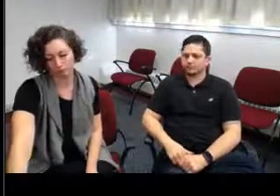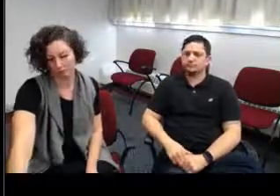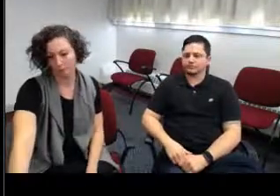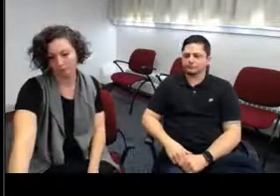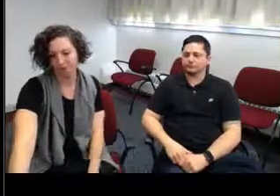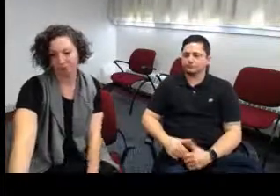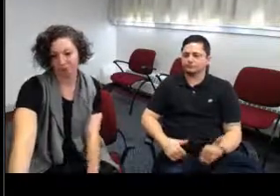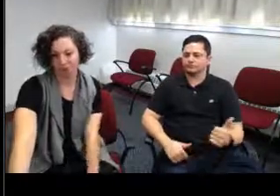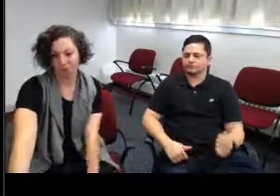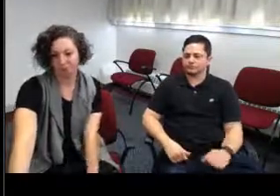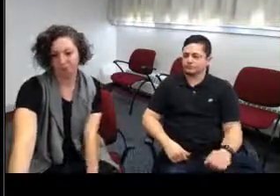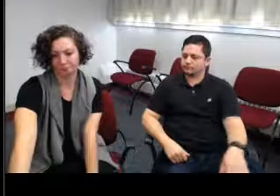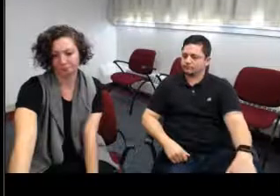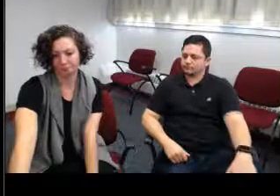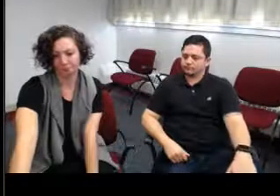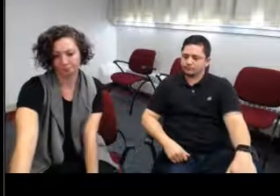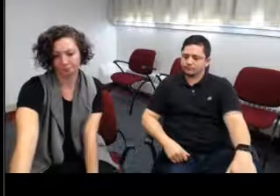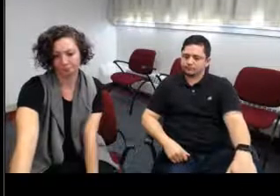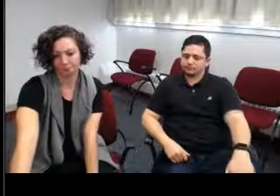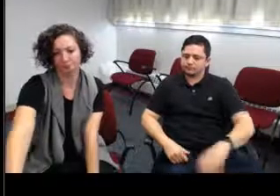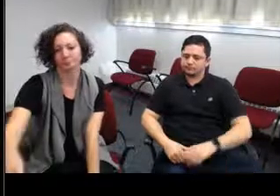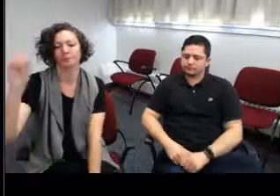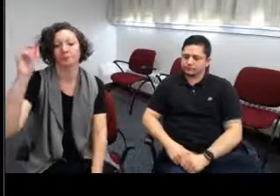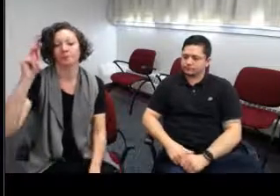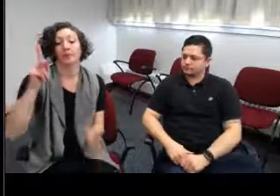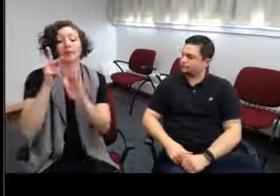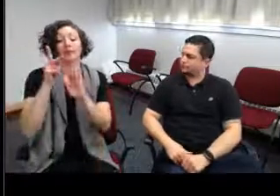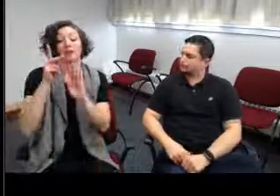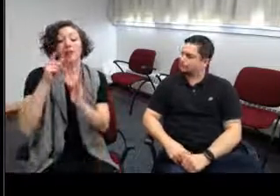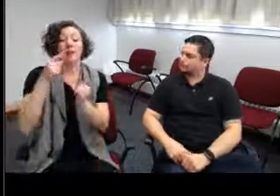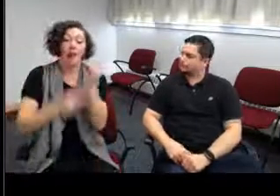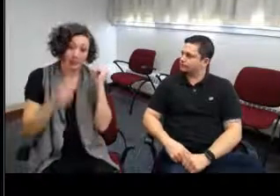what DBT is. Mm-hmm. Mm-hmm.